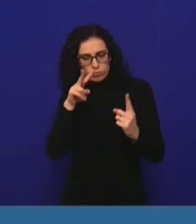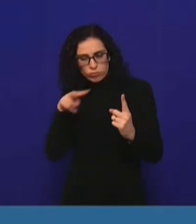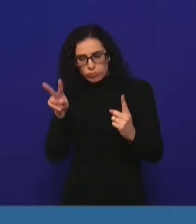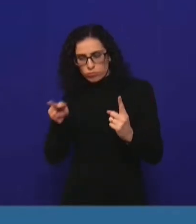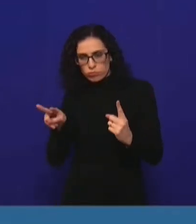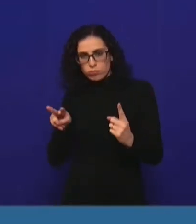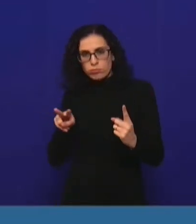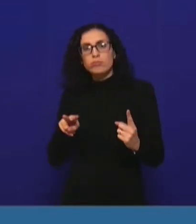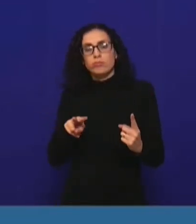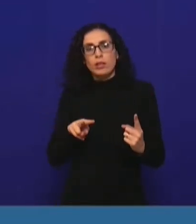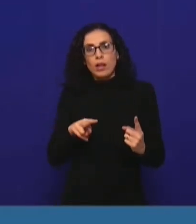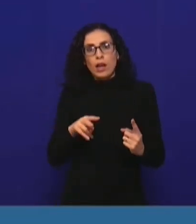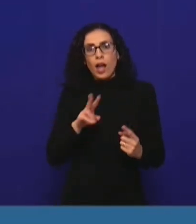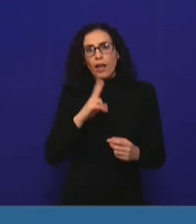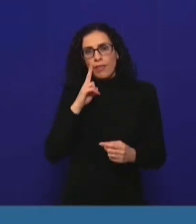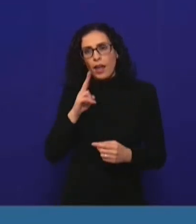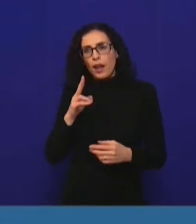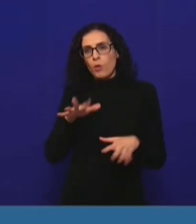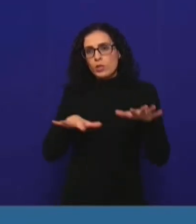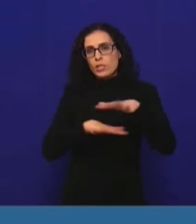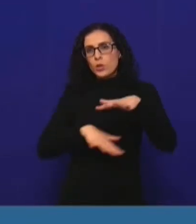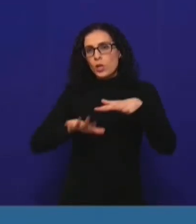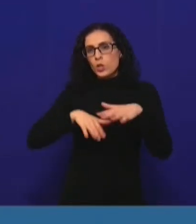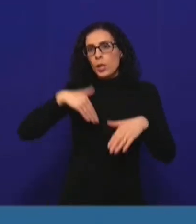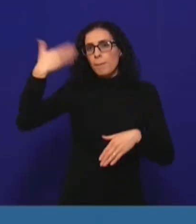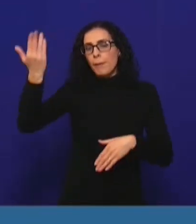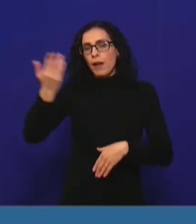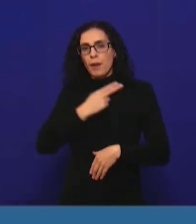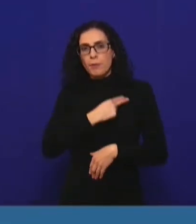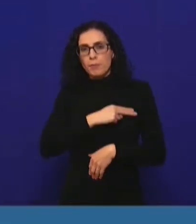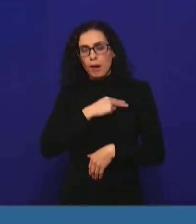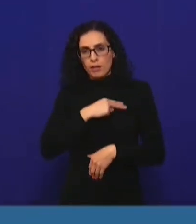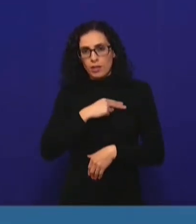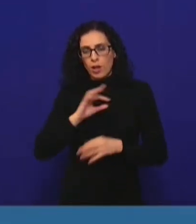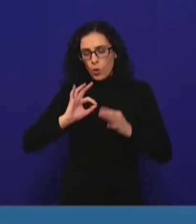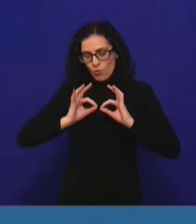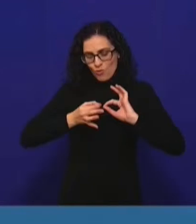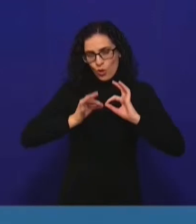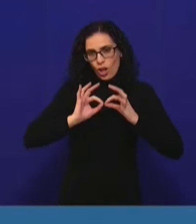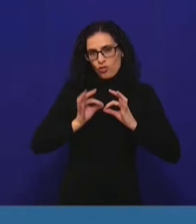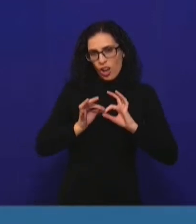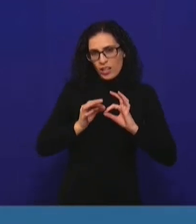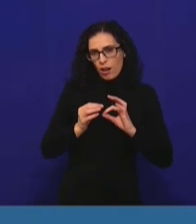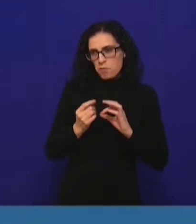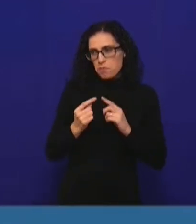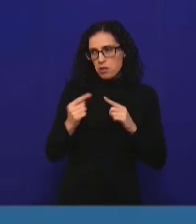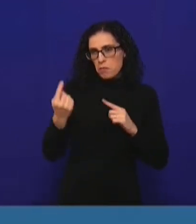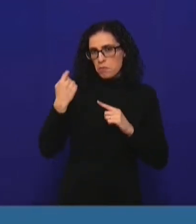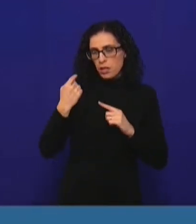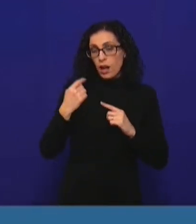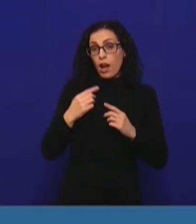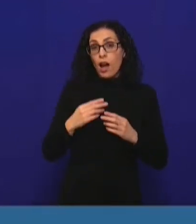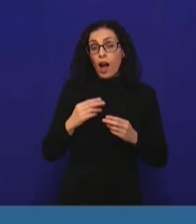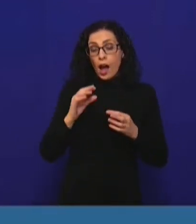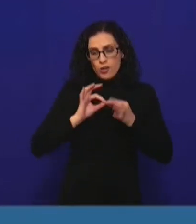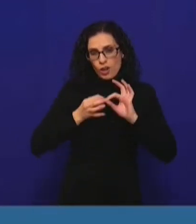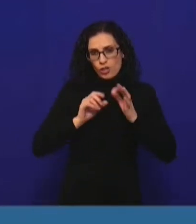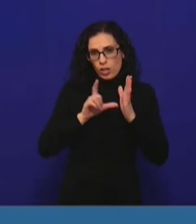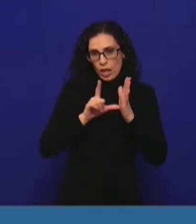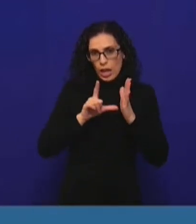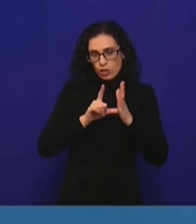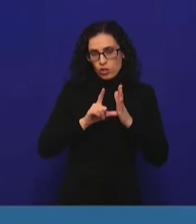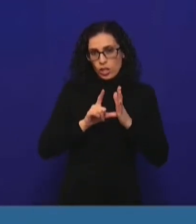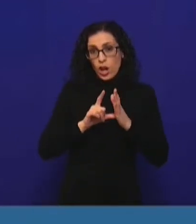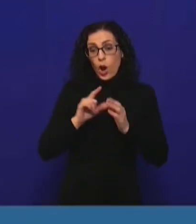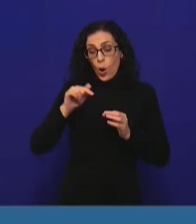ta' barra minn Malta u propju din il-ġimgħa aħna għamilna amenda l-bieraħ li tiġi applikata l-lejla